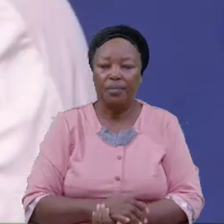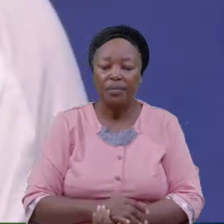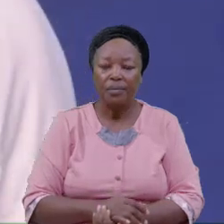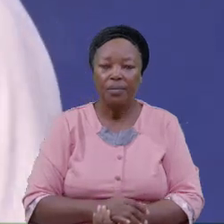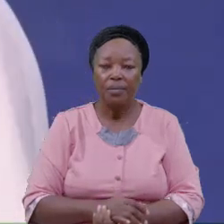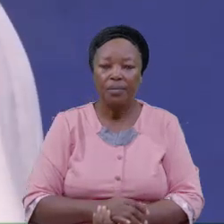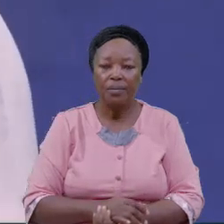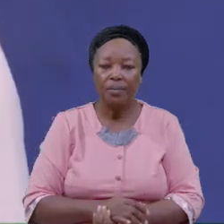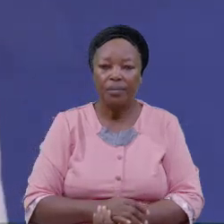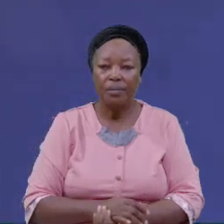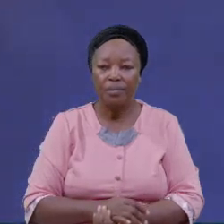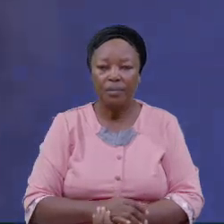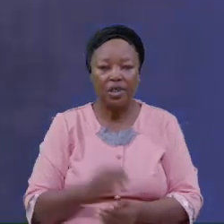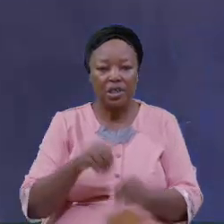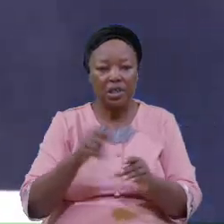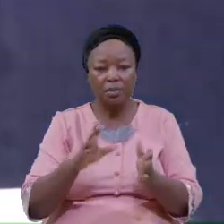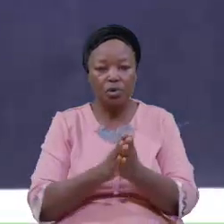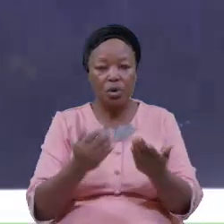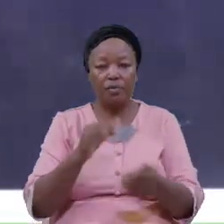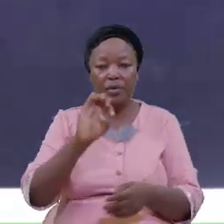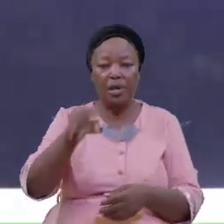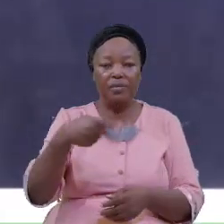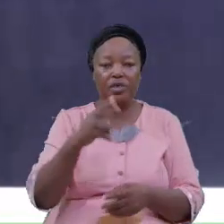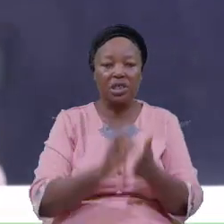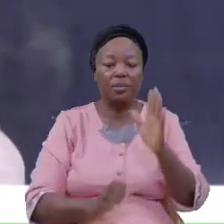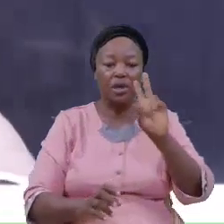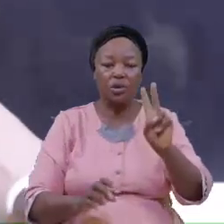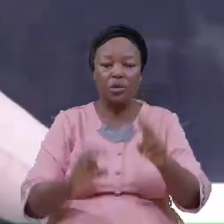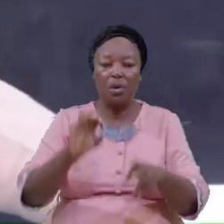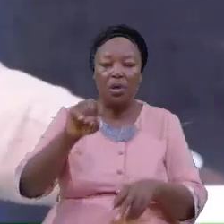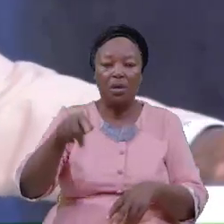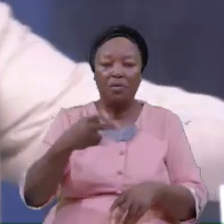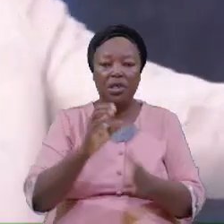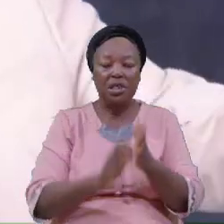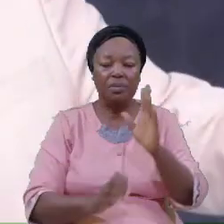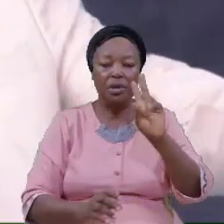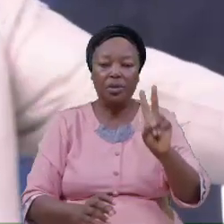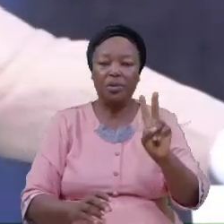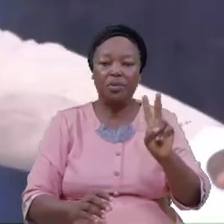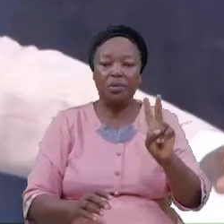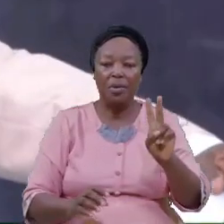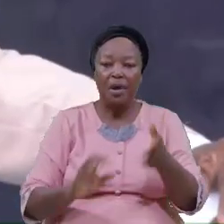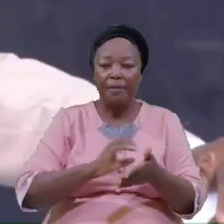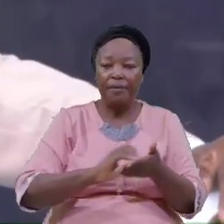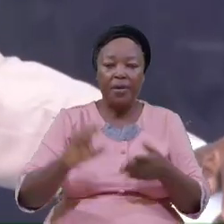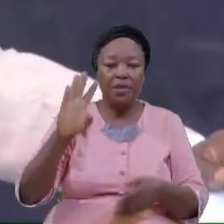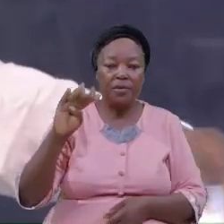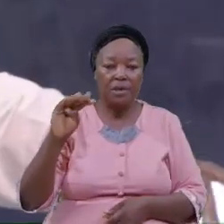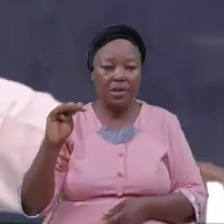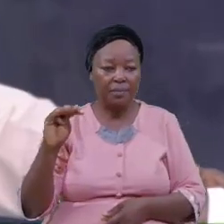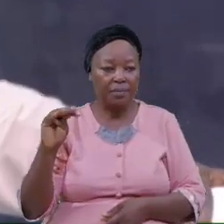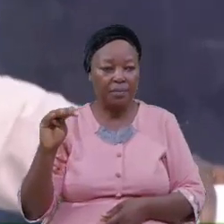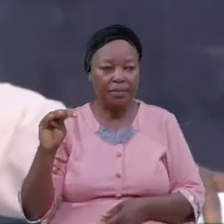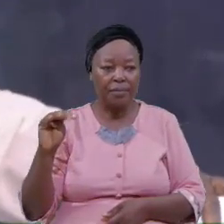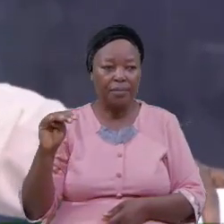In Ephesians chapter 2, Ephesians chapter 2, reading from verse 14.